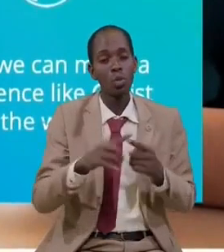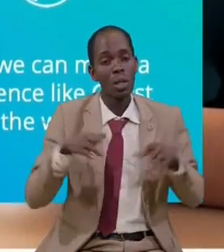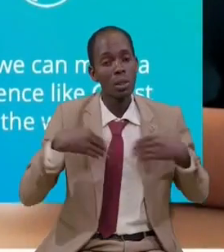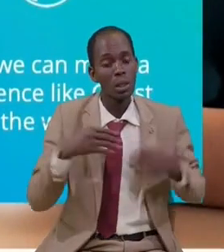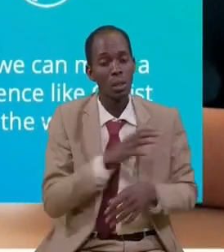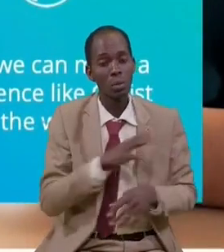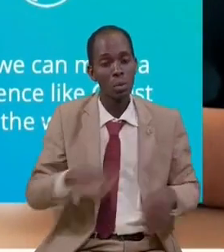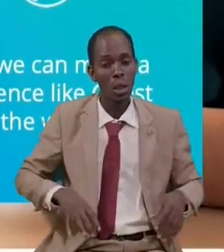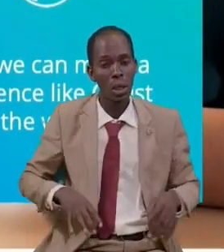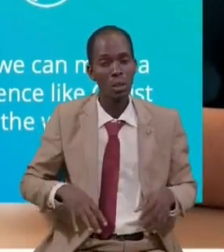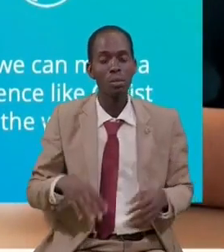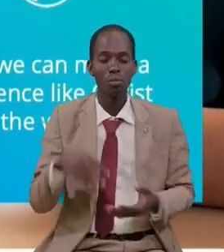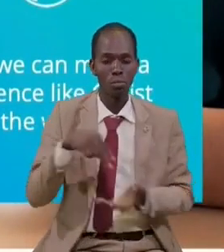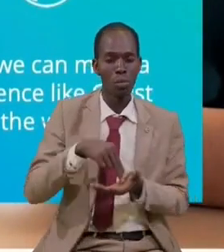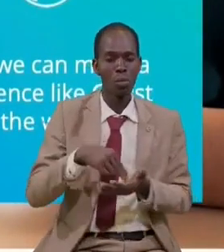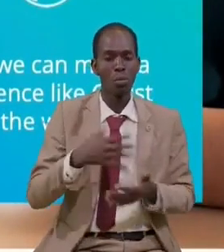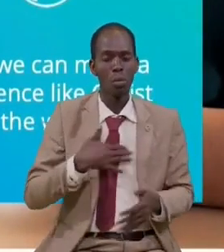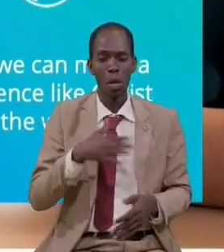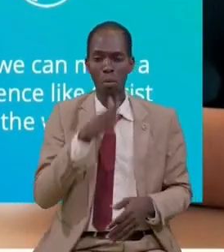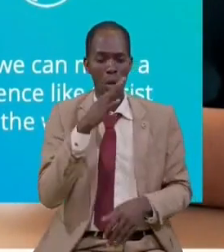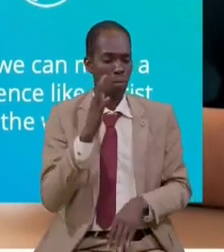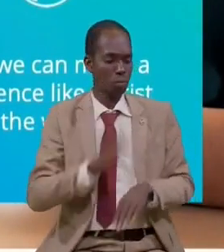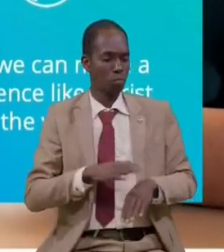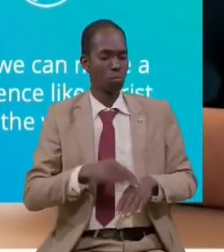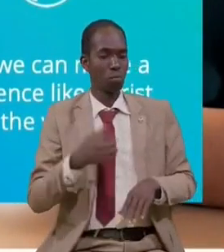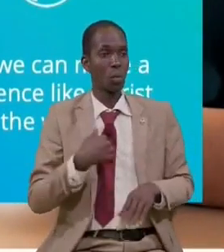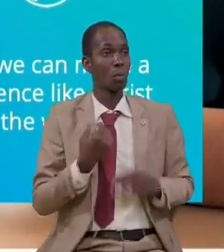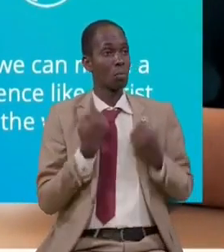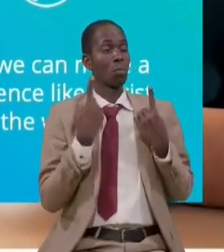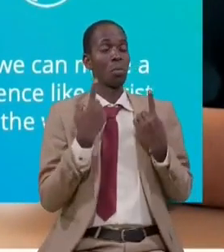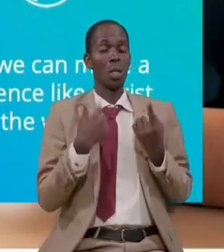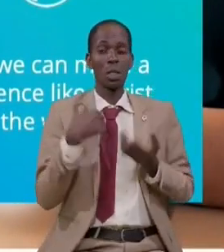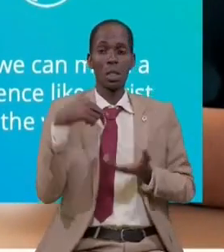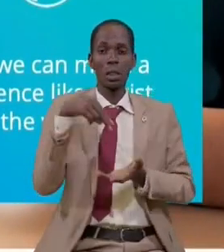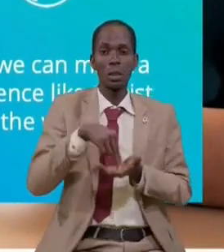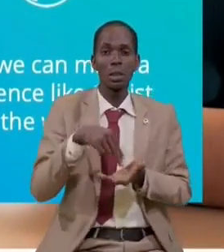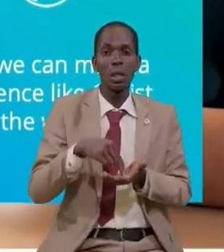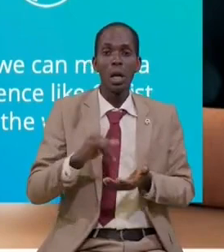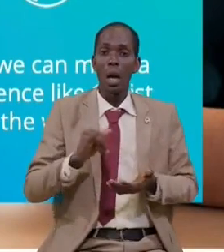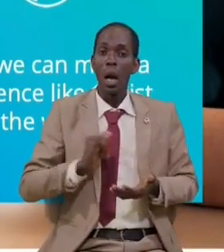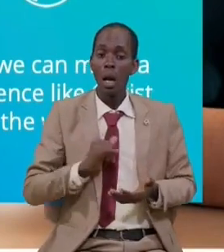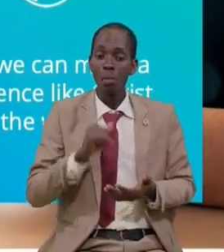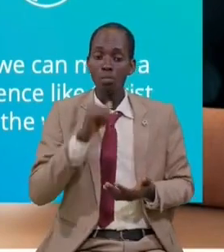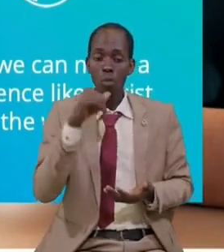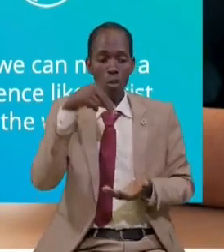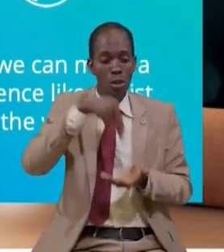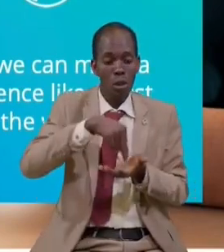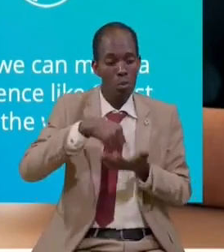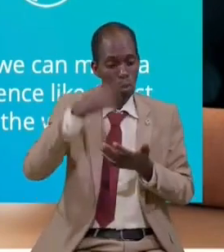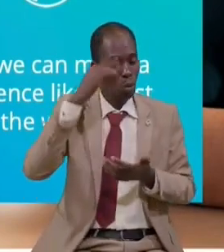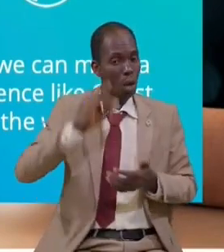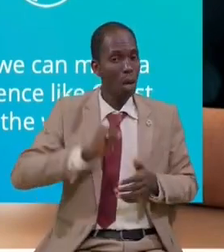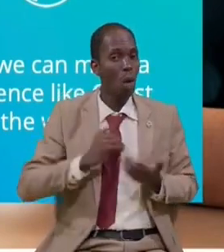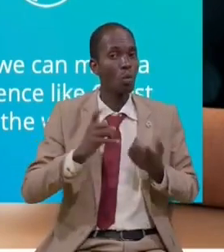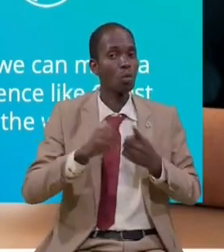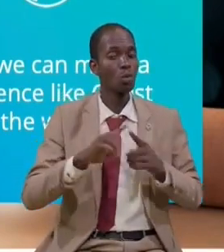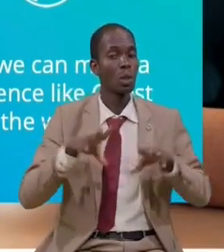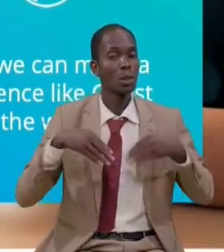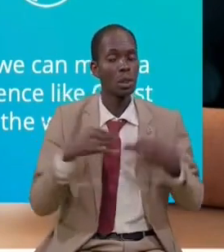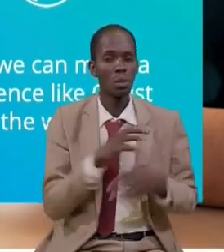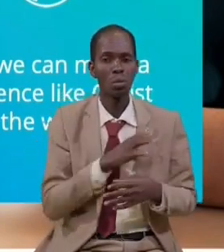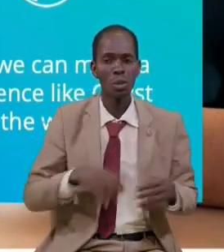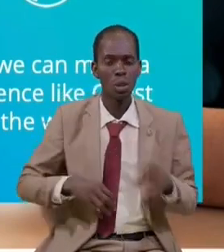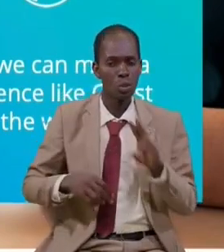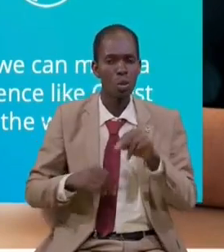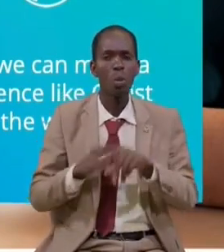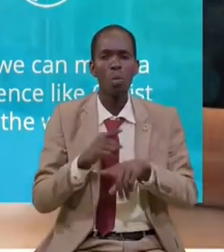I stood up not because I wanted to stand up, but, you know, out of obedience. But I want to tell you something, that was the beginning